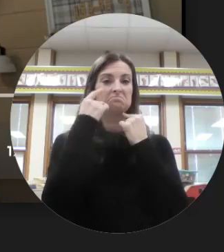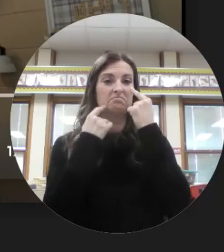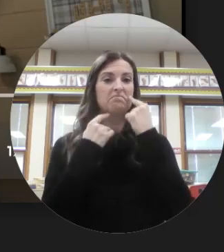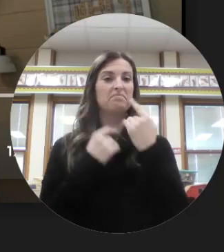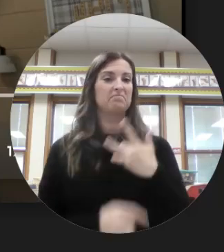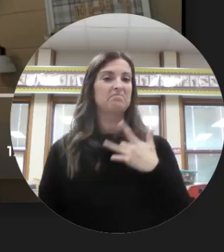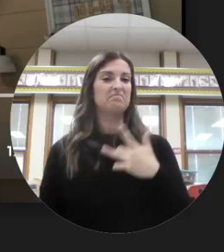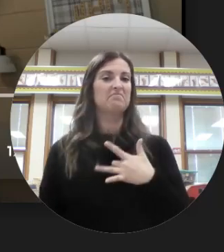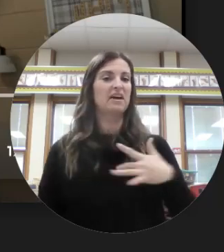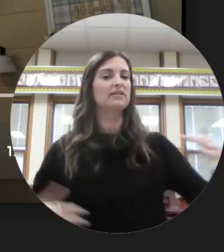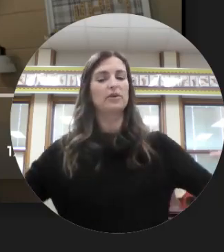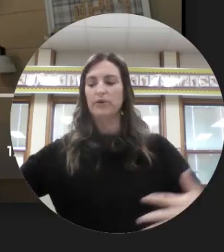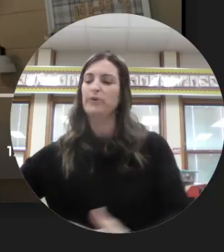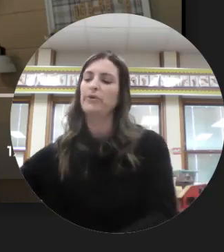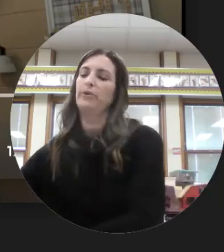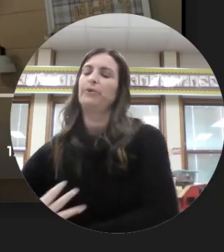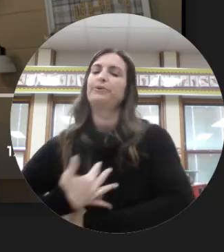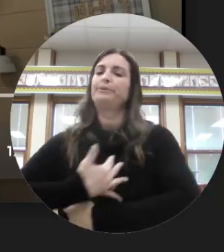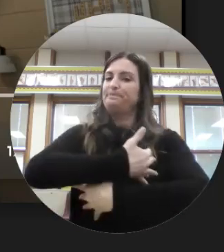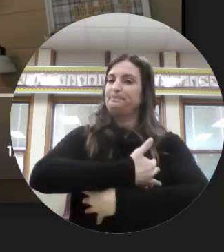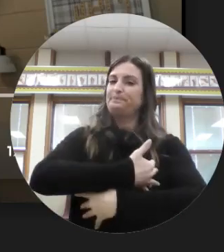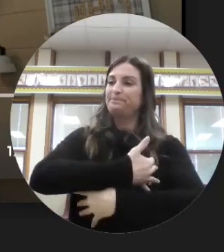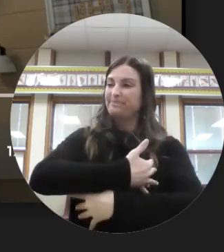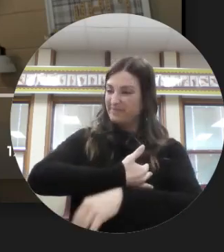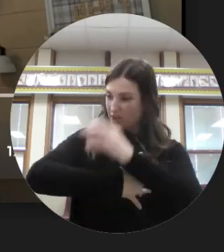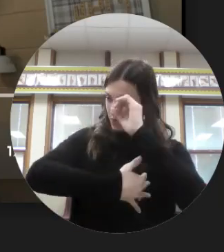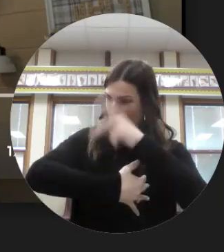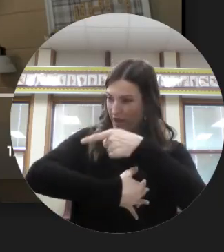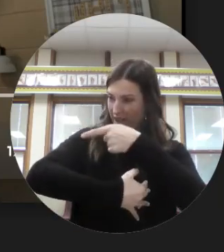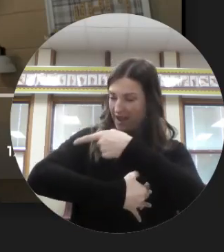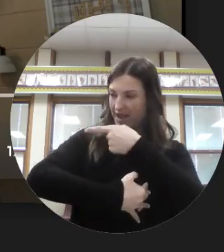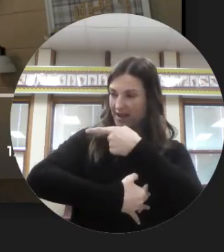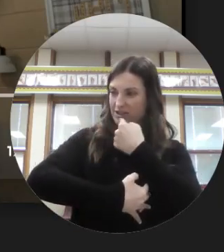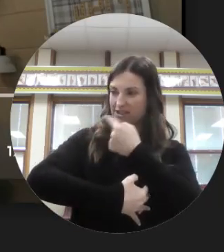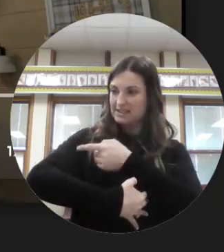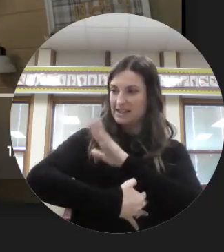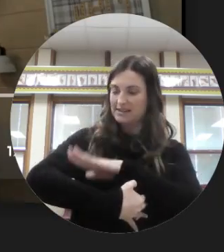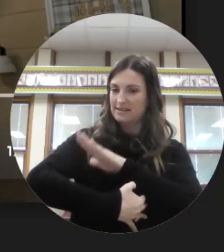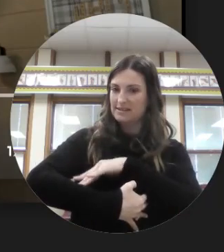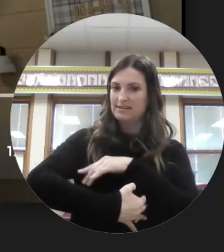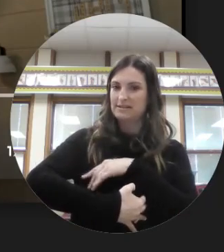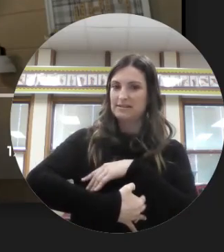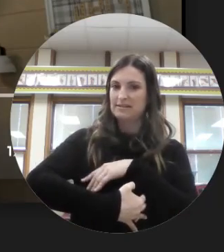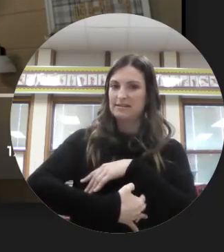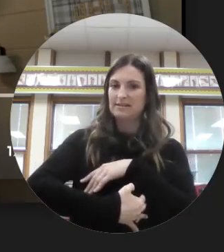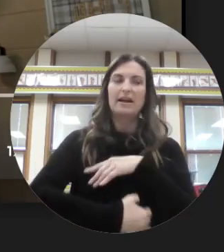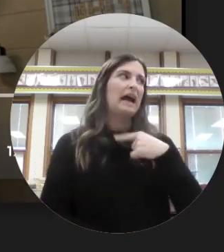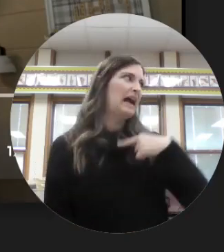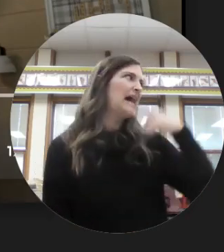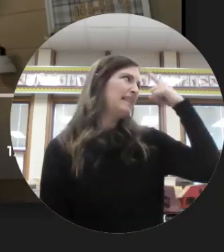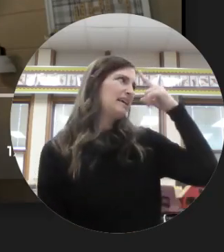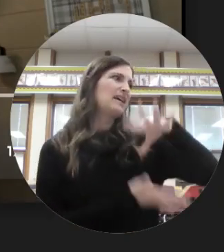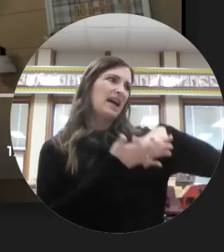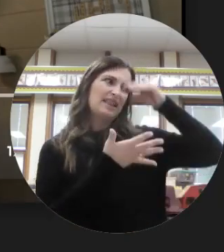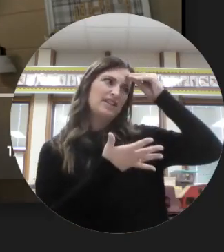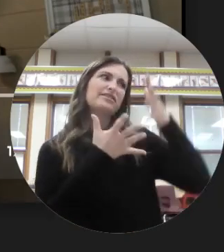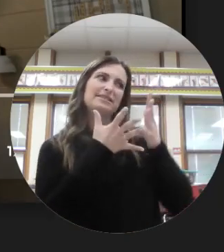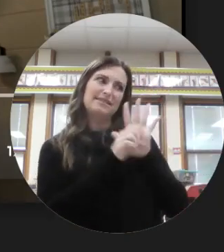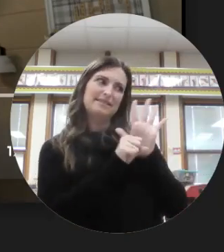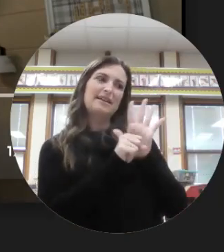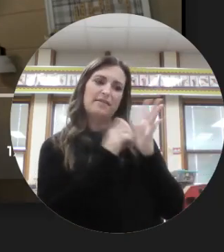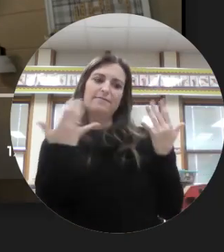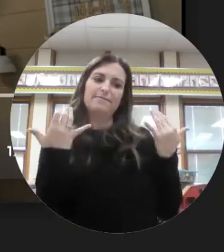his mother scoop him into her arms. "Are you okay?" she whispered in his ear. I think I've learned enough about robots